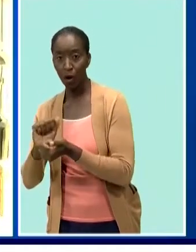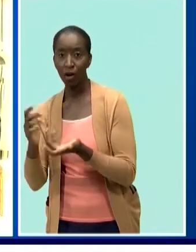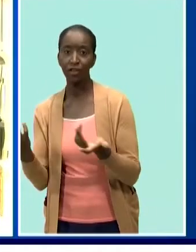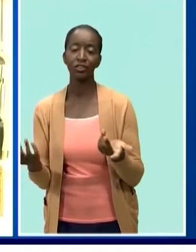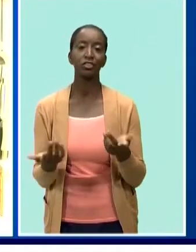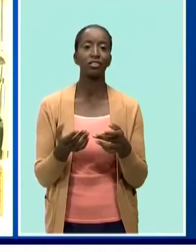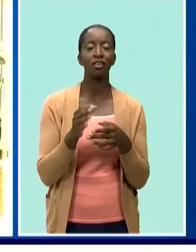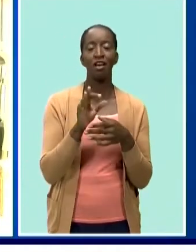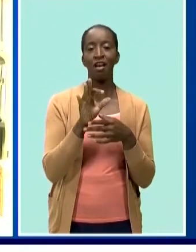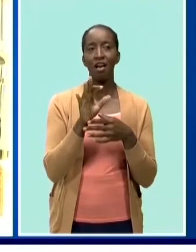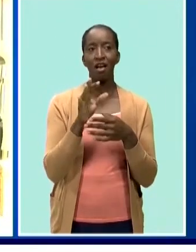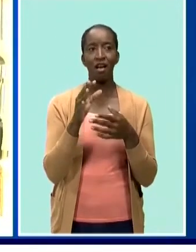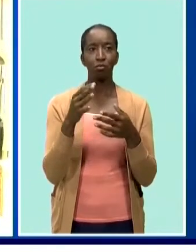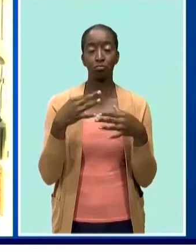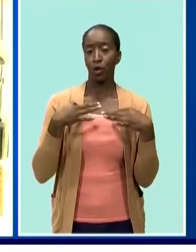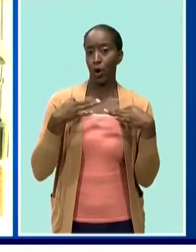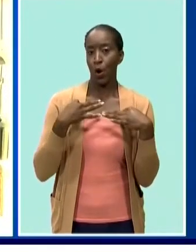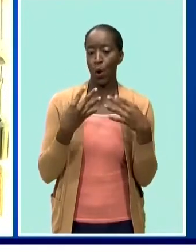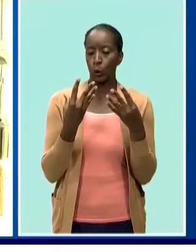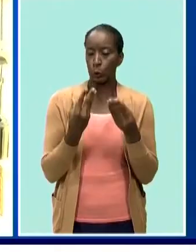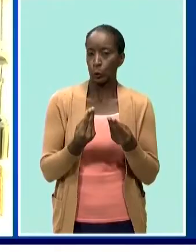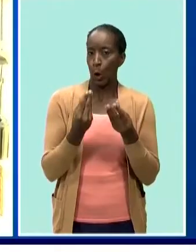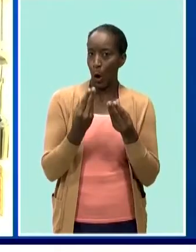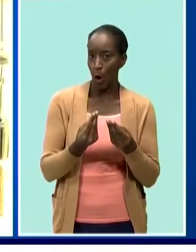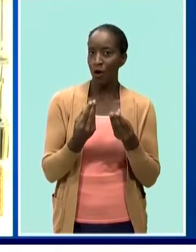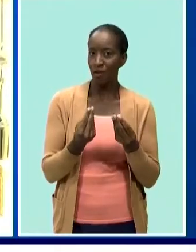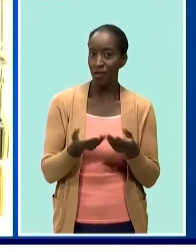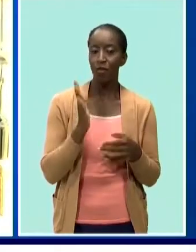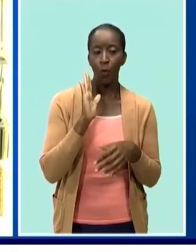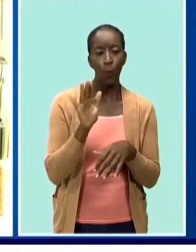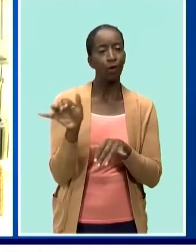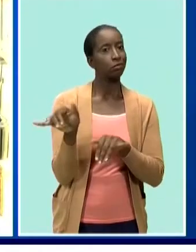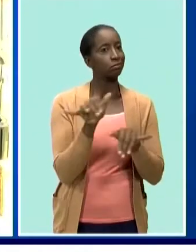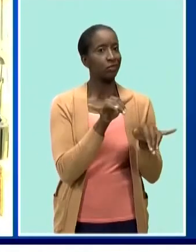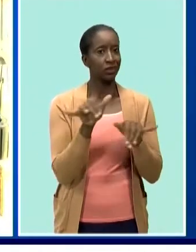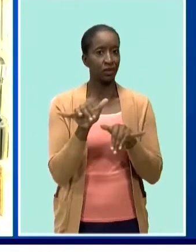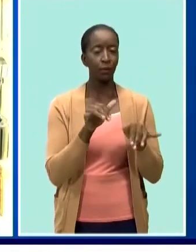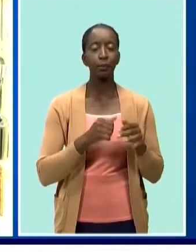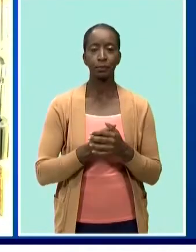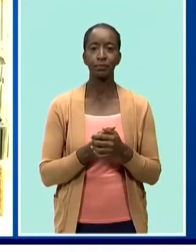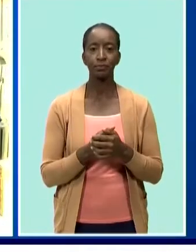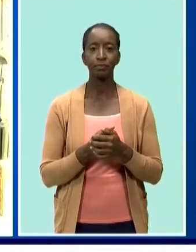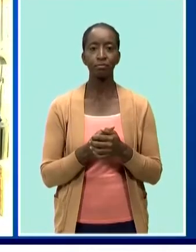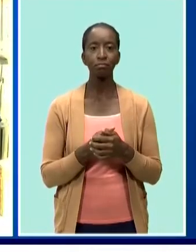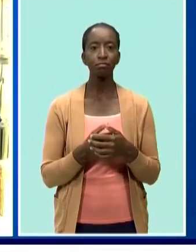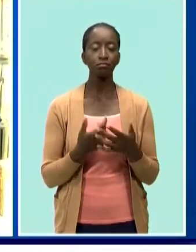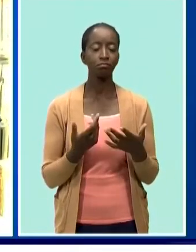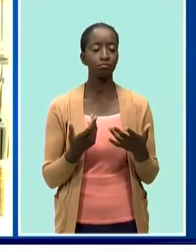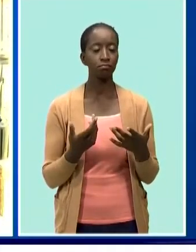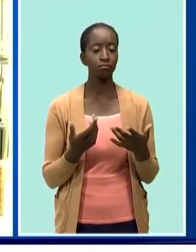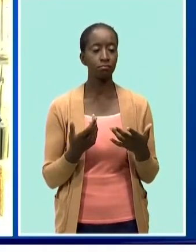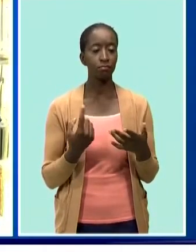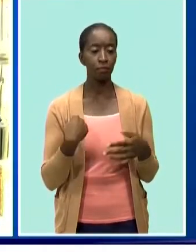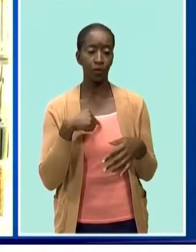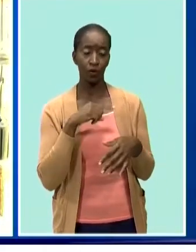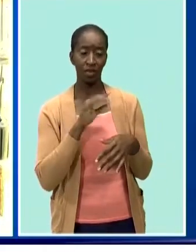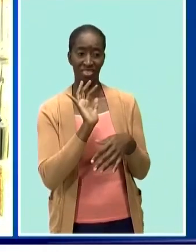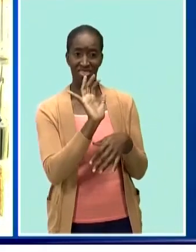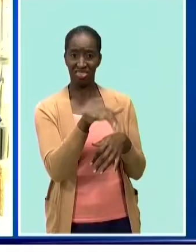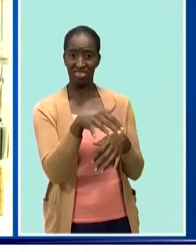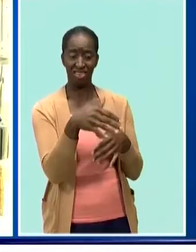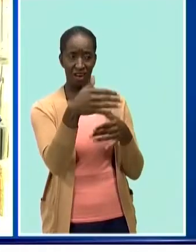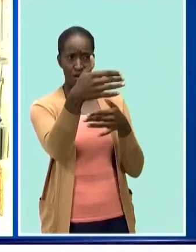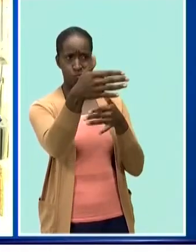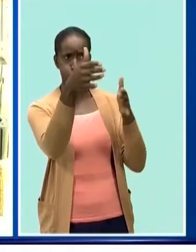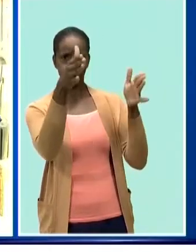At the time that our manufacturer was able to offer this tote for us, the order was the dishwashing. But we've already now,